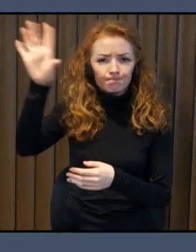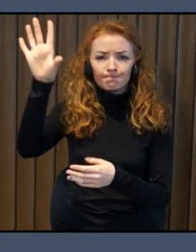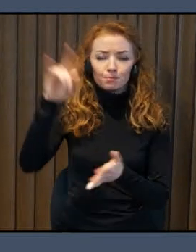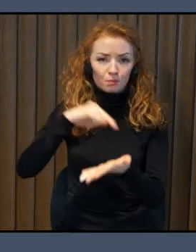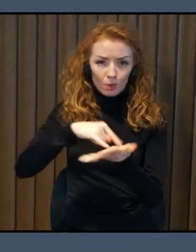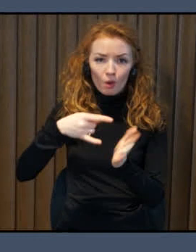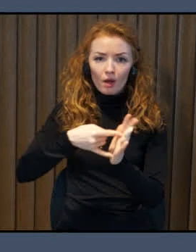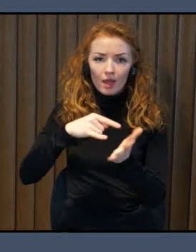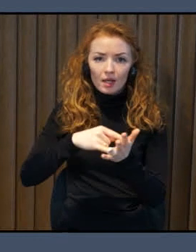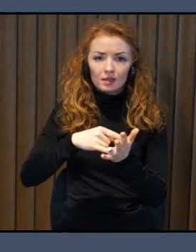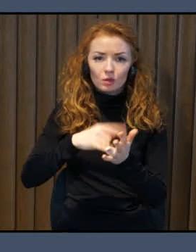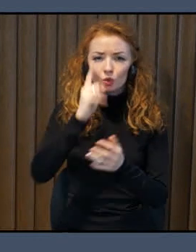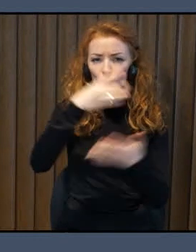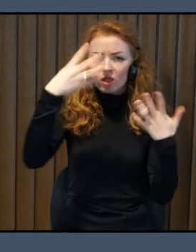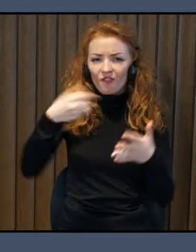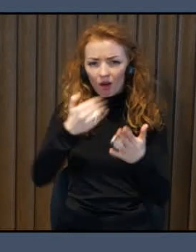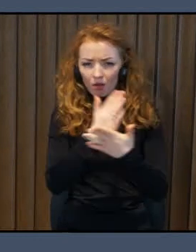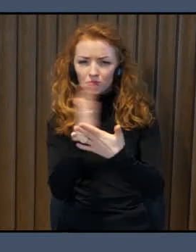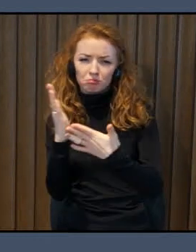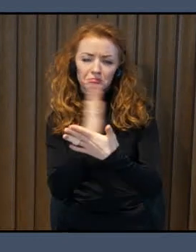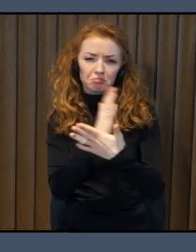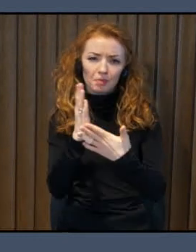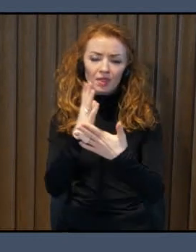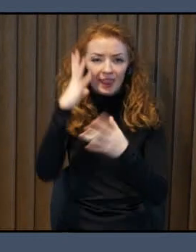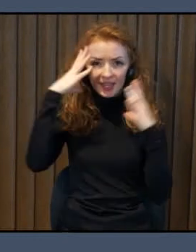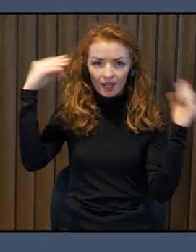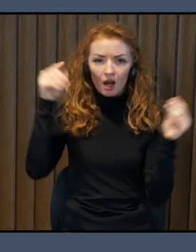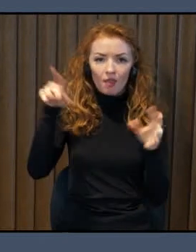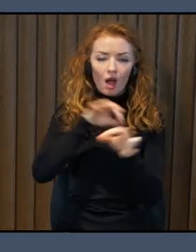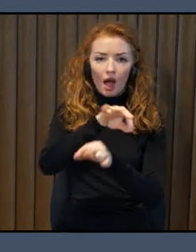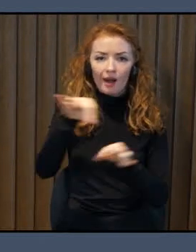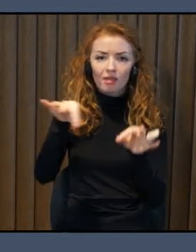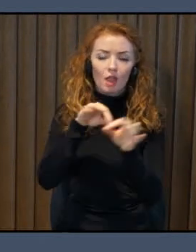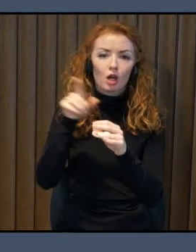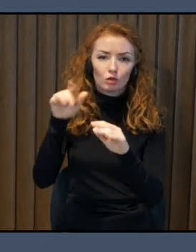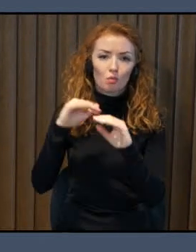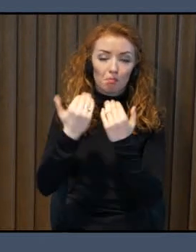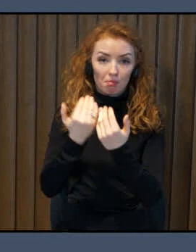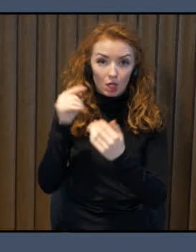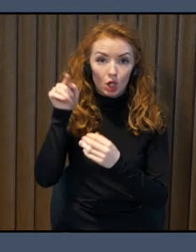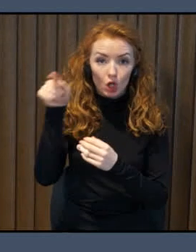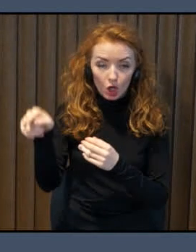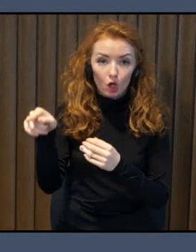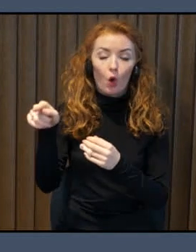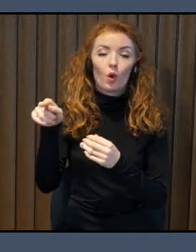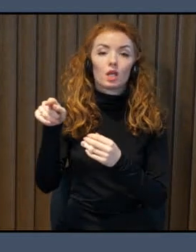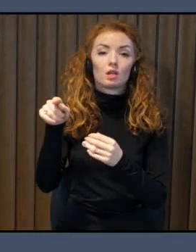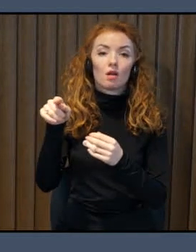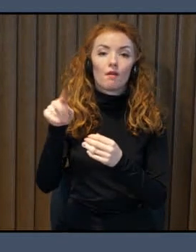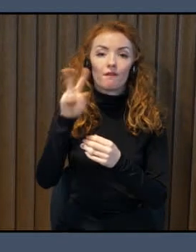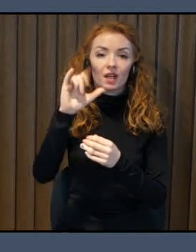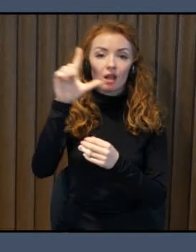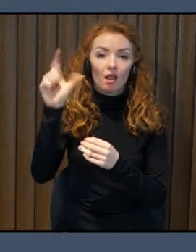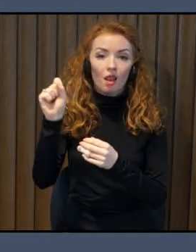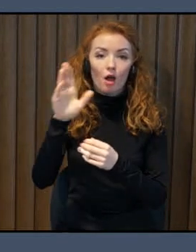the iconic examples is the project which was made in the 90s in the Netherlands. Remco